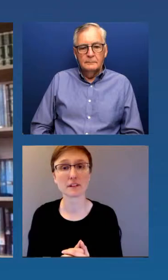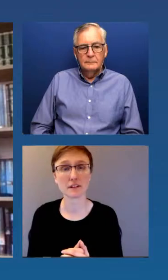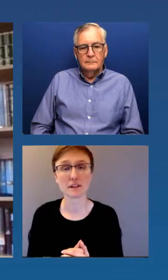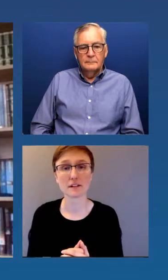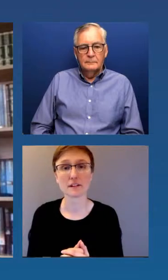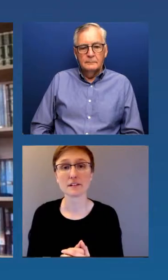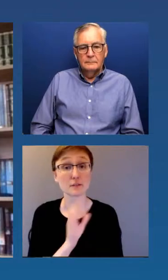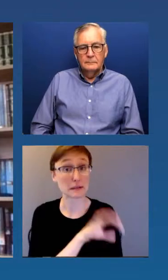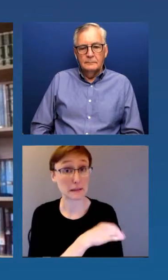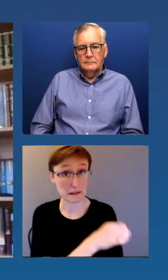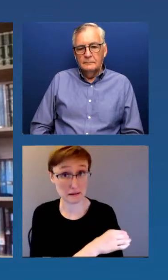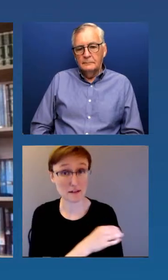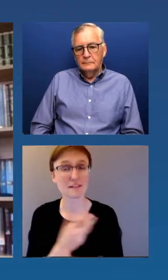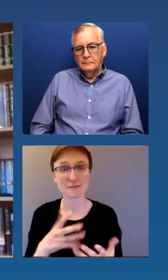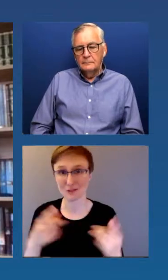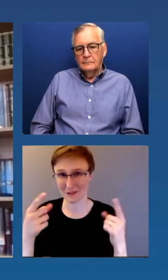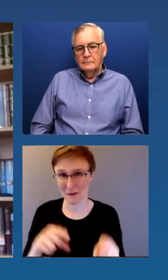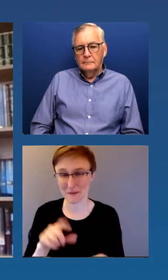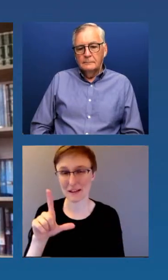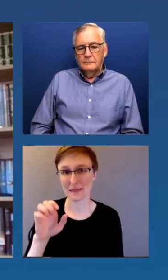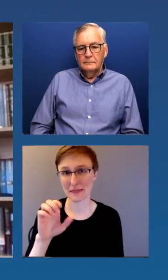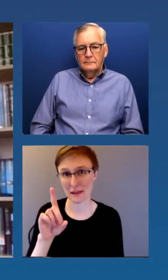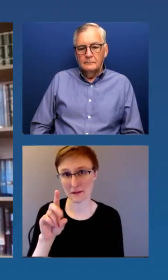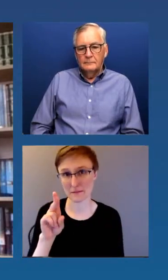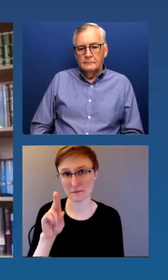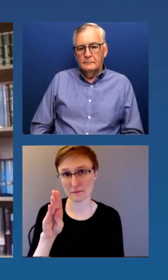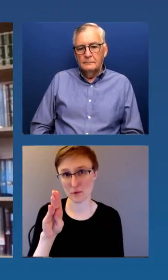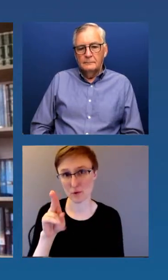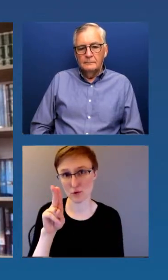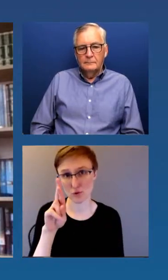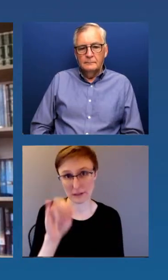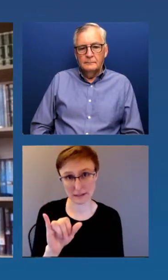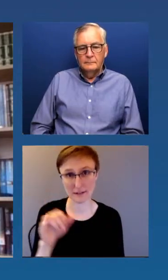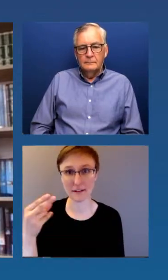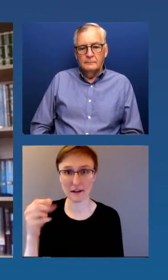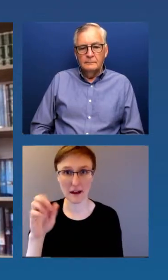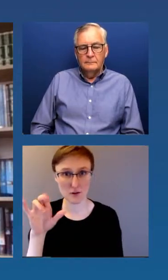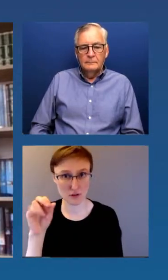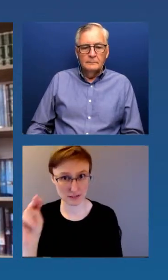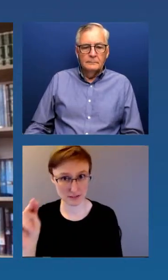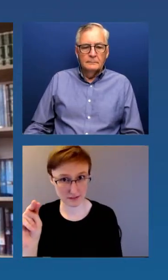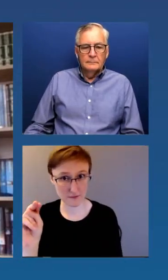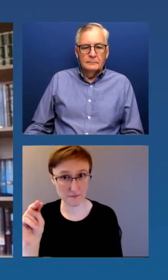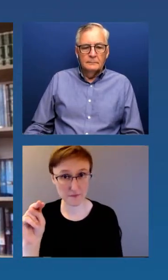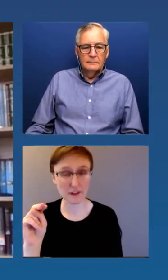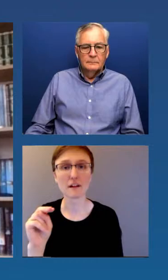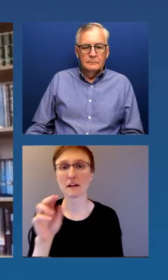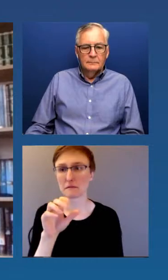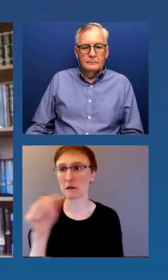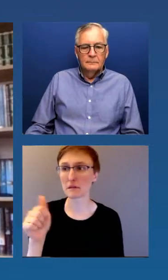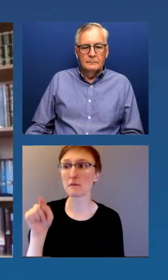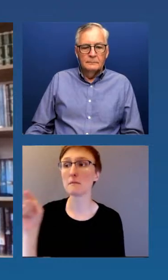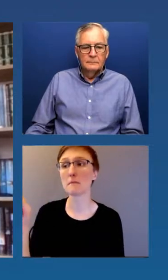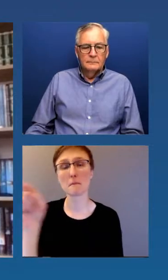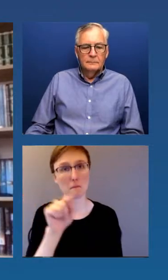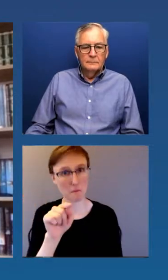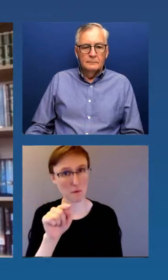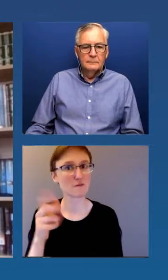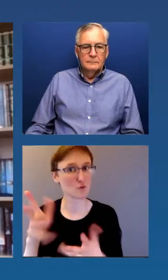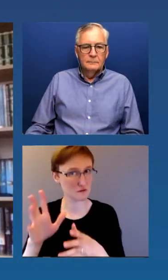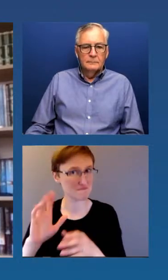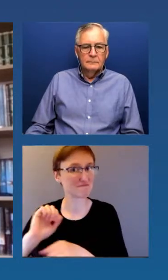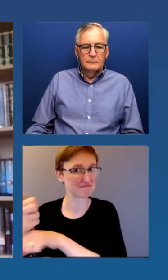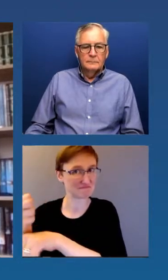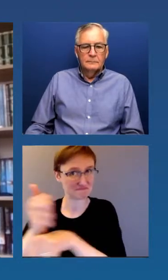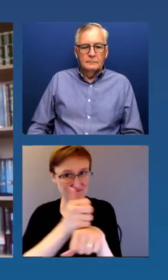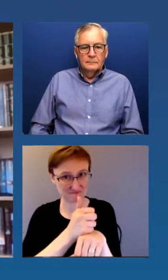clinic has taken place in Ledbury Heron, and since we've opened several sites across other high-priority neighborhoods. As Dr. Etches mentioned,